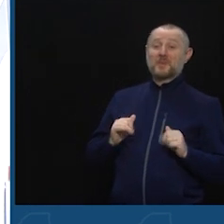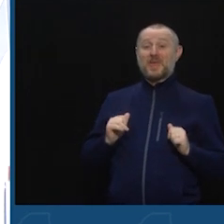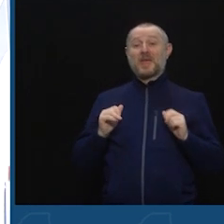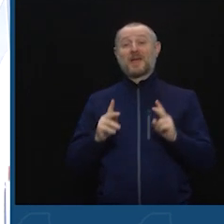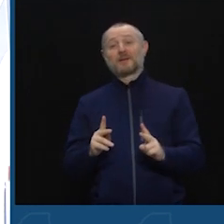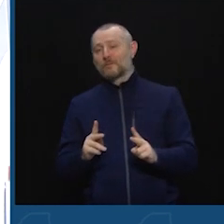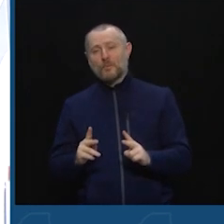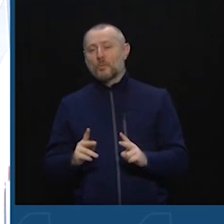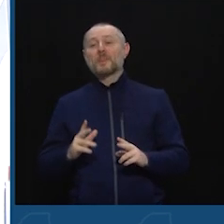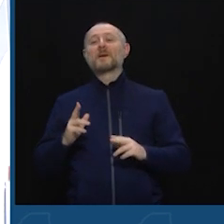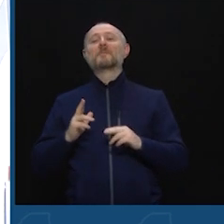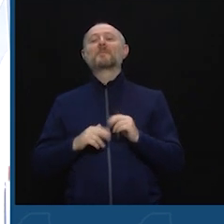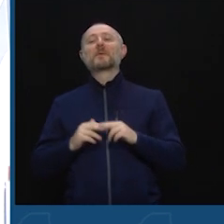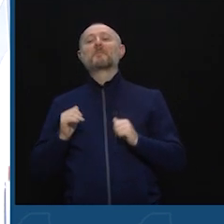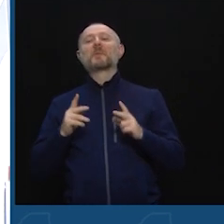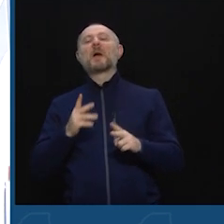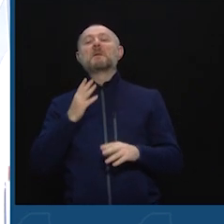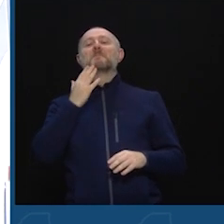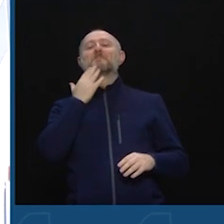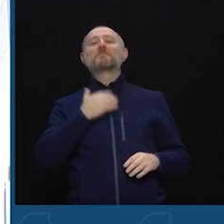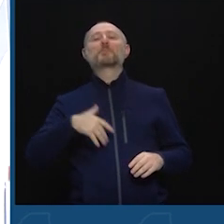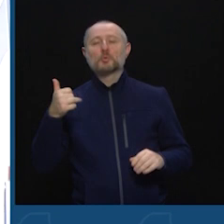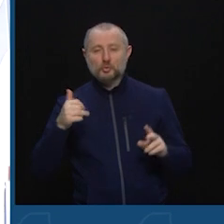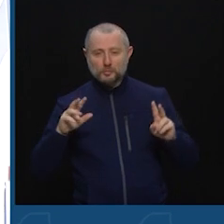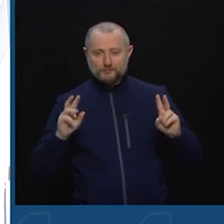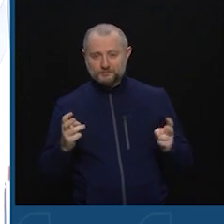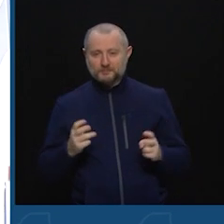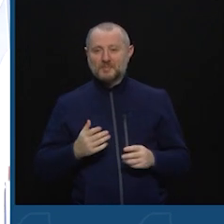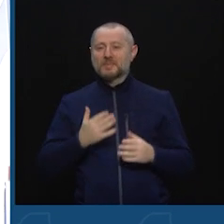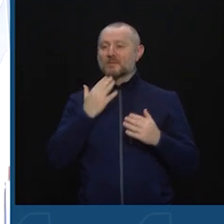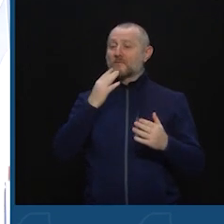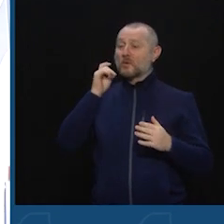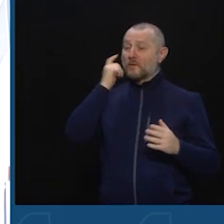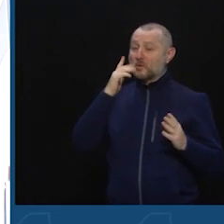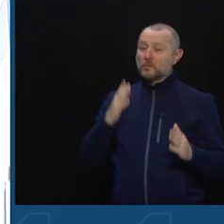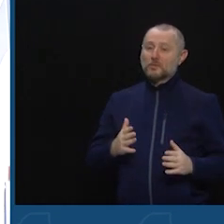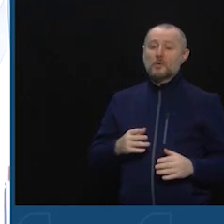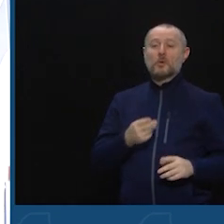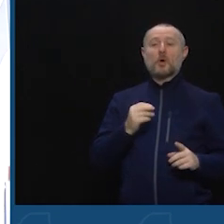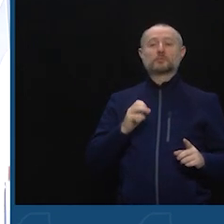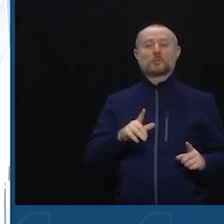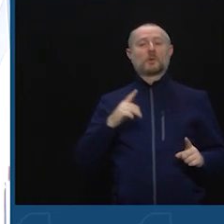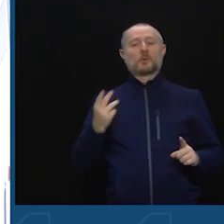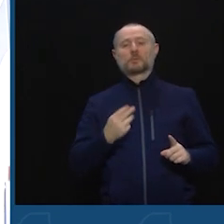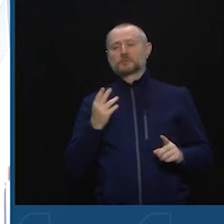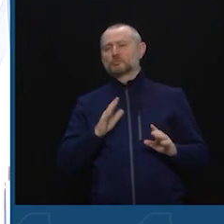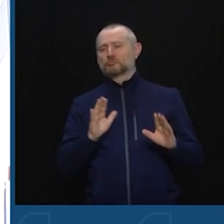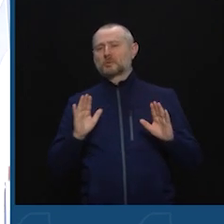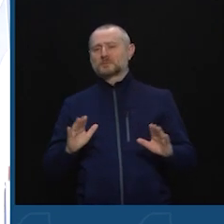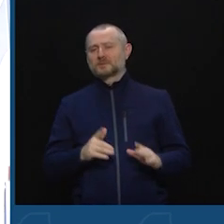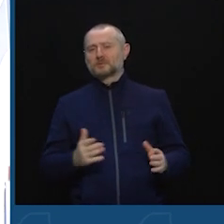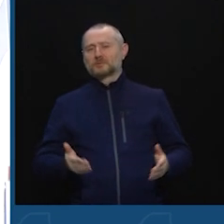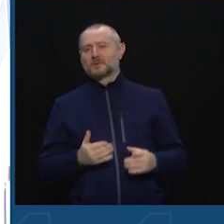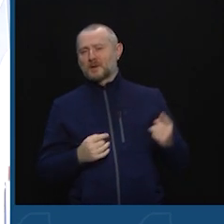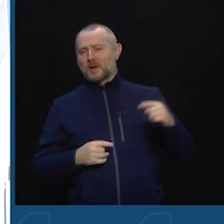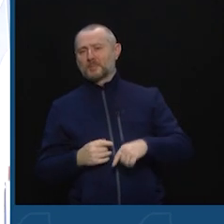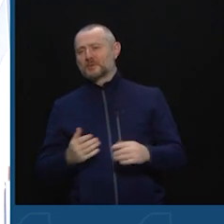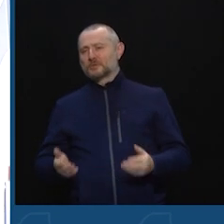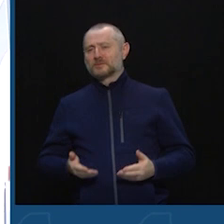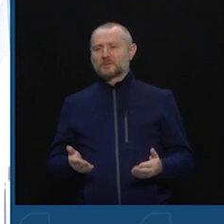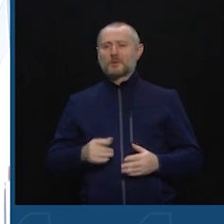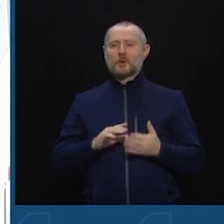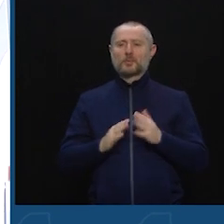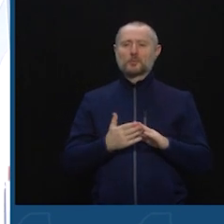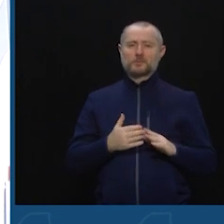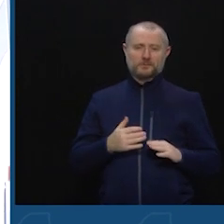better. And that is thanks to our governor, Governor Hochul. It's always great to have you in the world's borough. It's great because